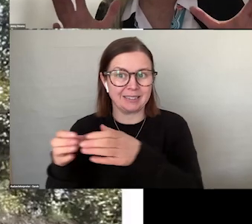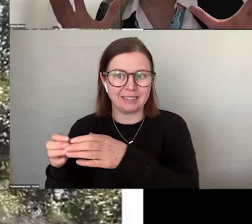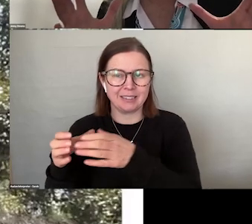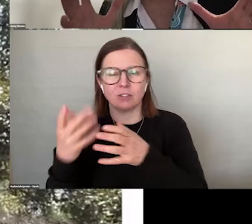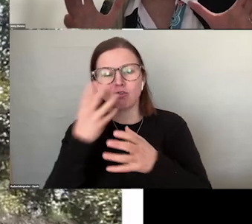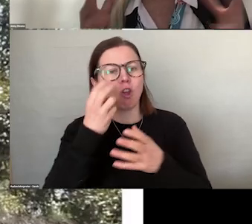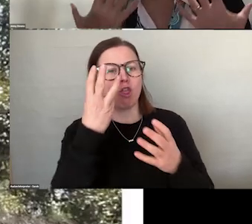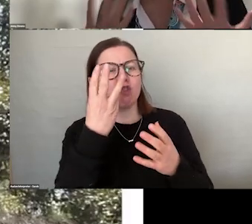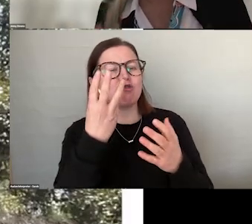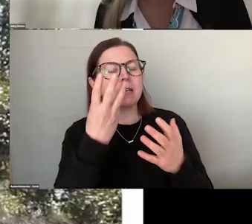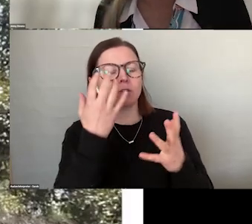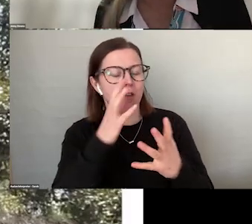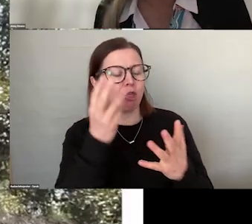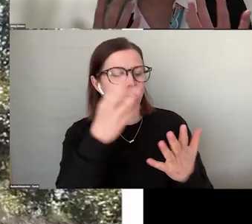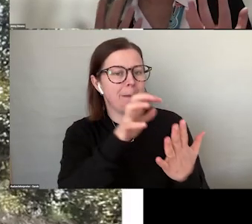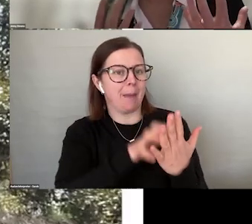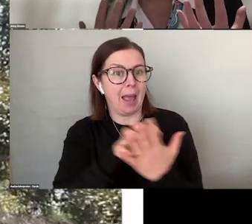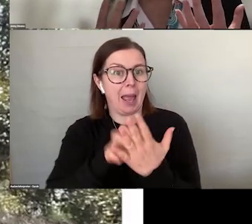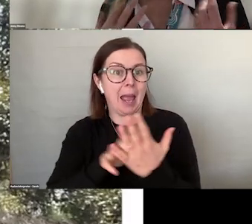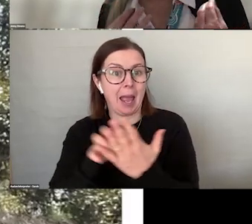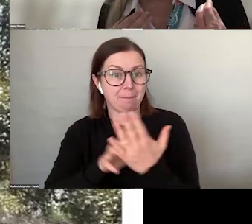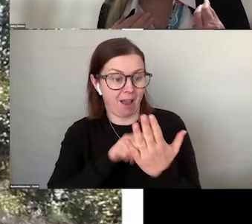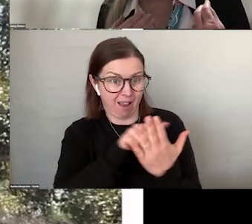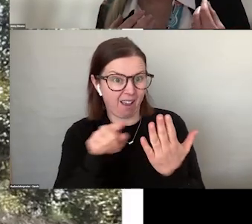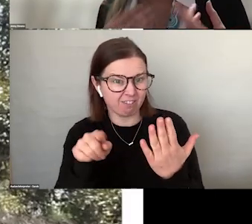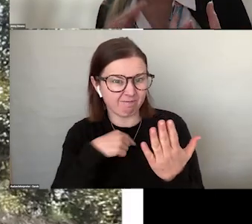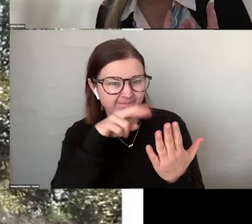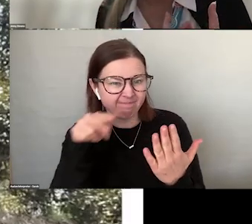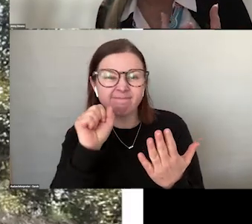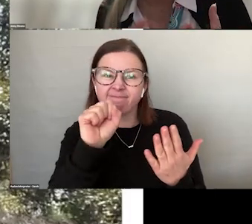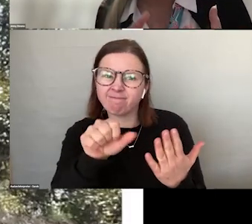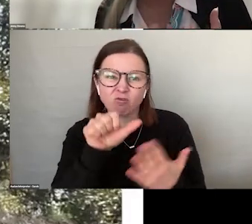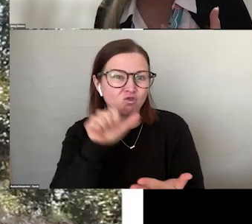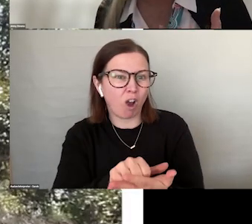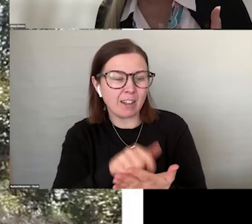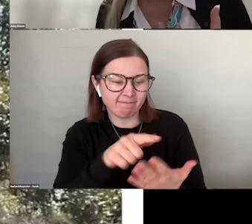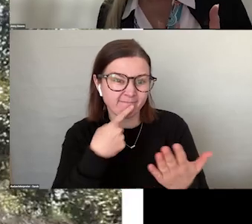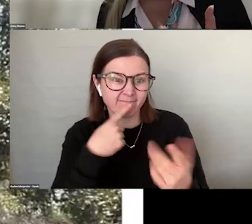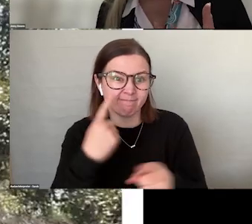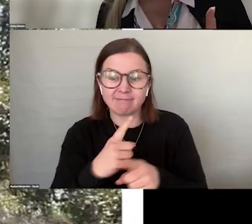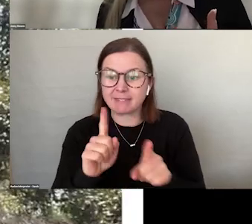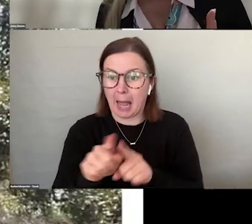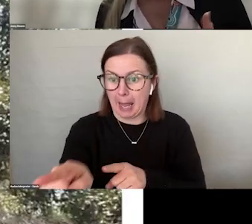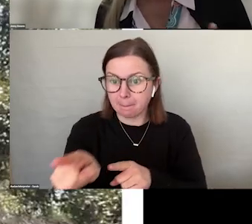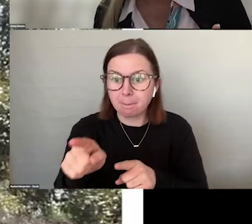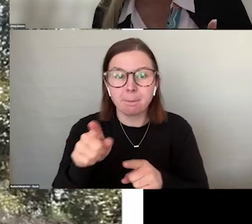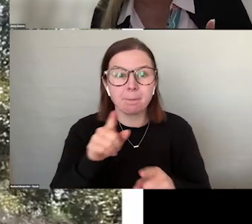or analyses, and just like you, they are telling us of the benefits to the child or the adult with intellectual disability,